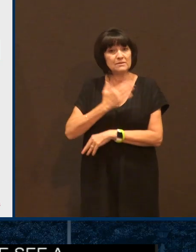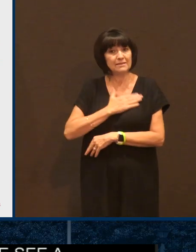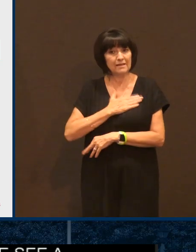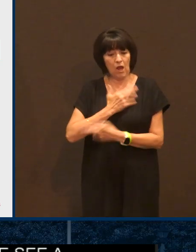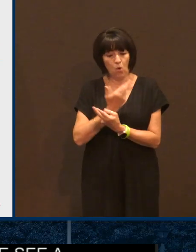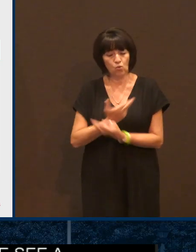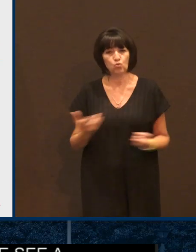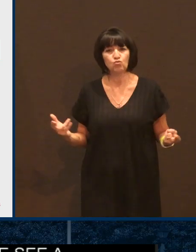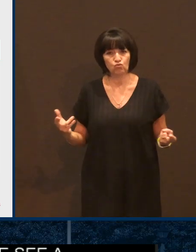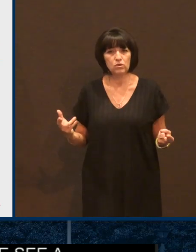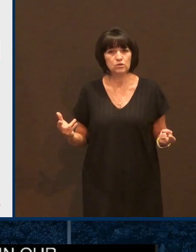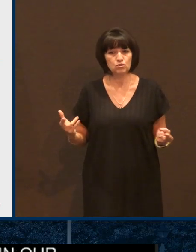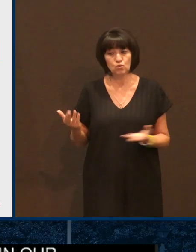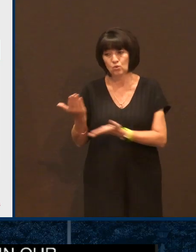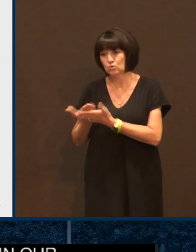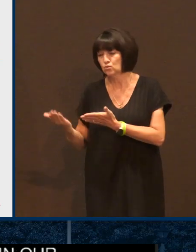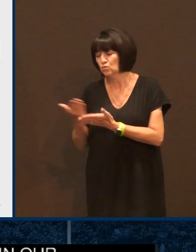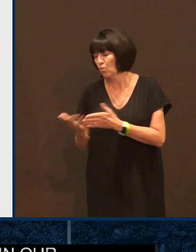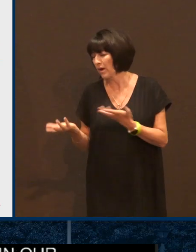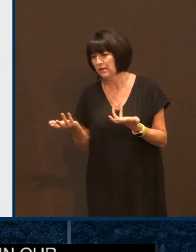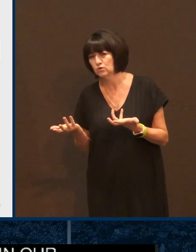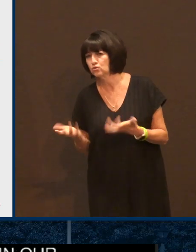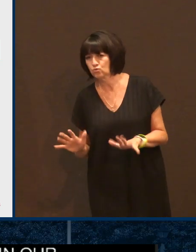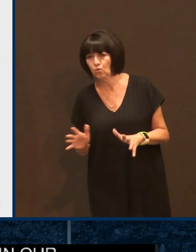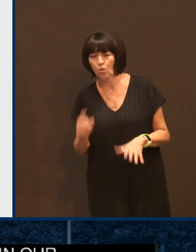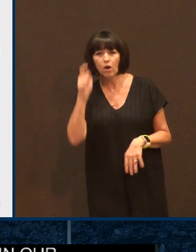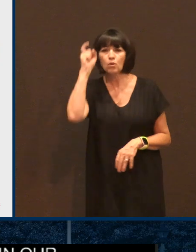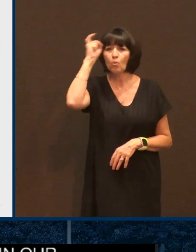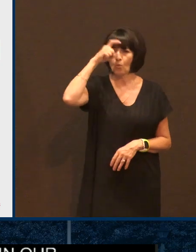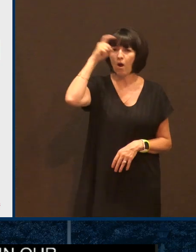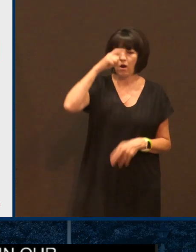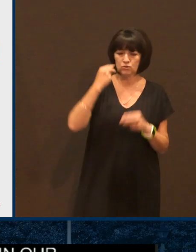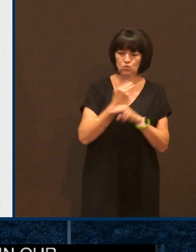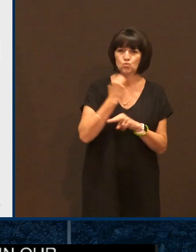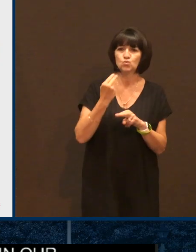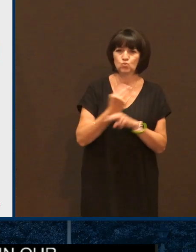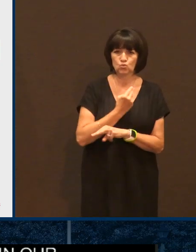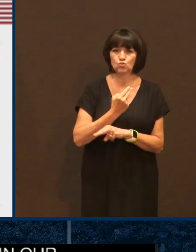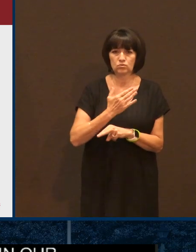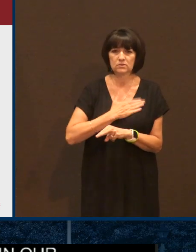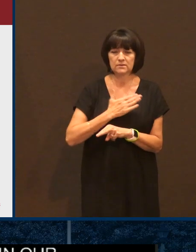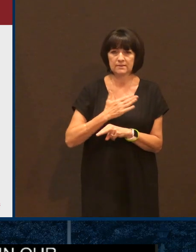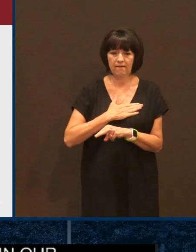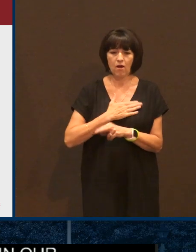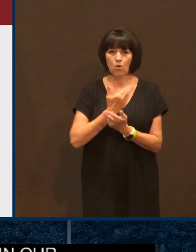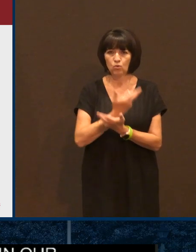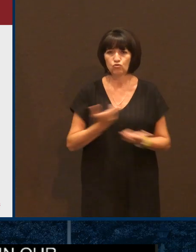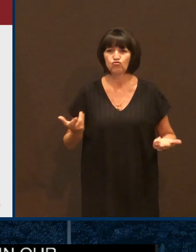as possible, which is a part of how our plan was shaped.